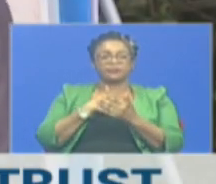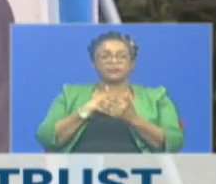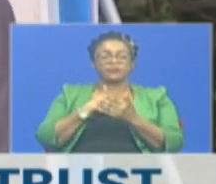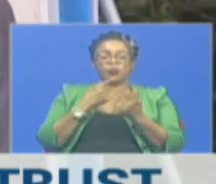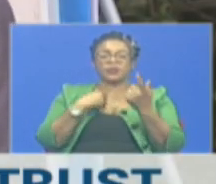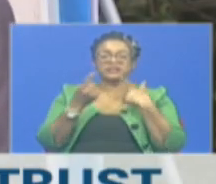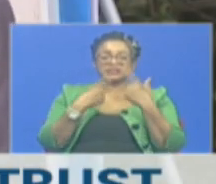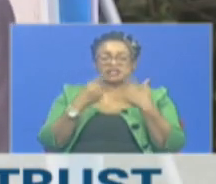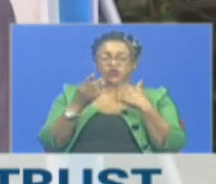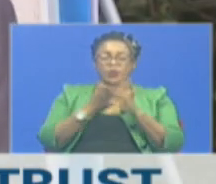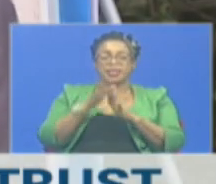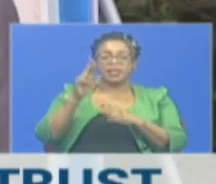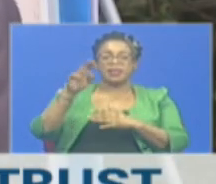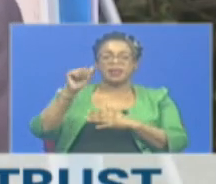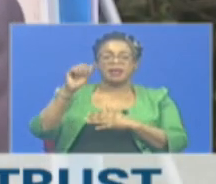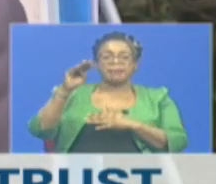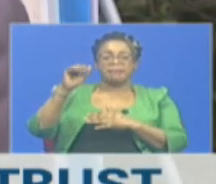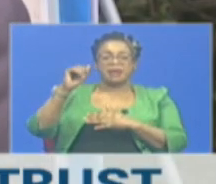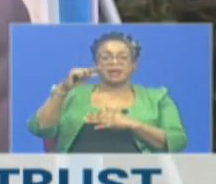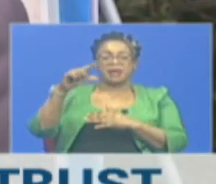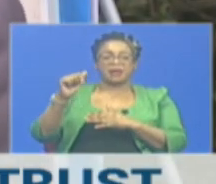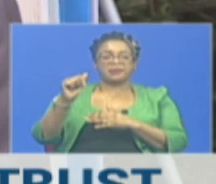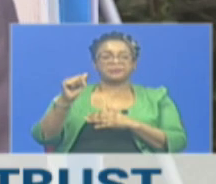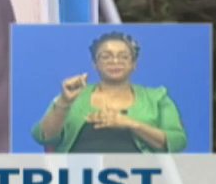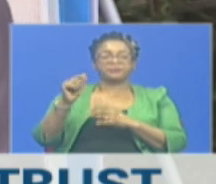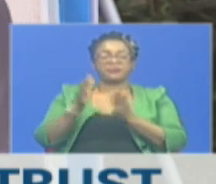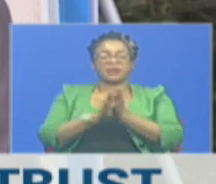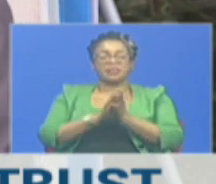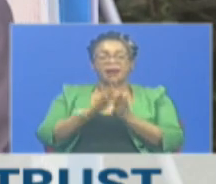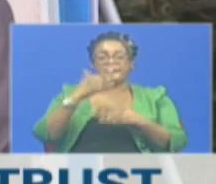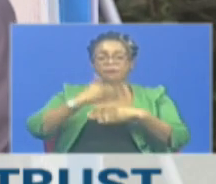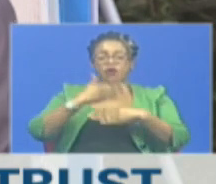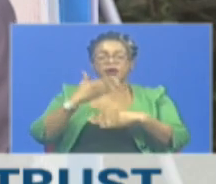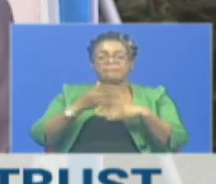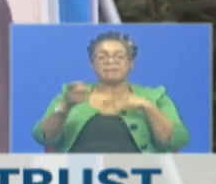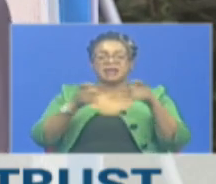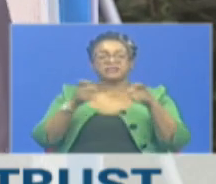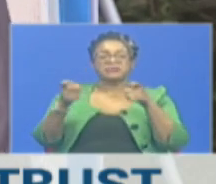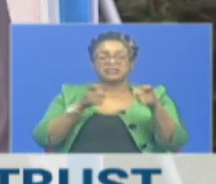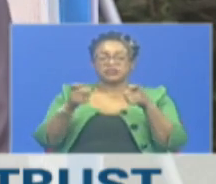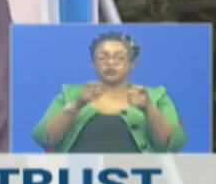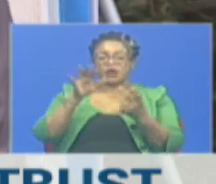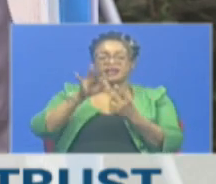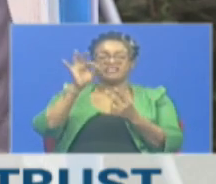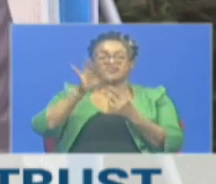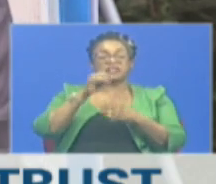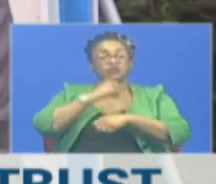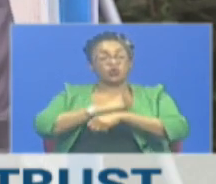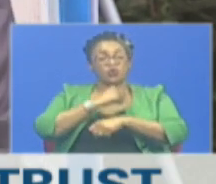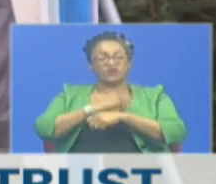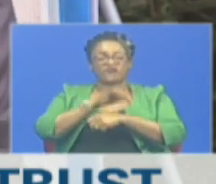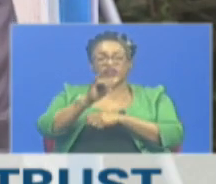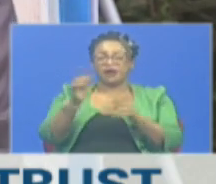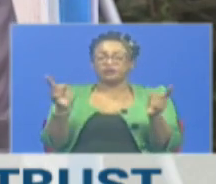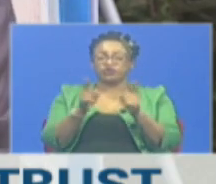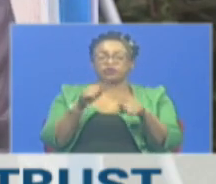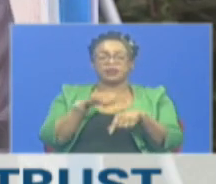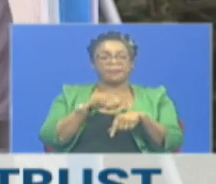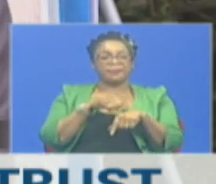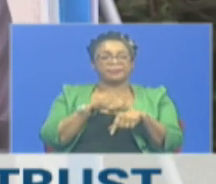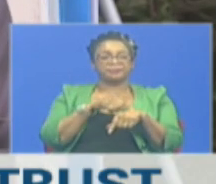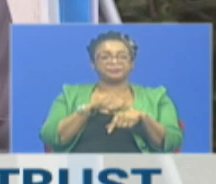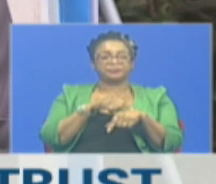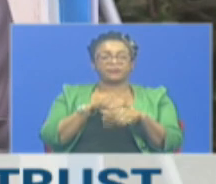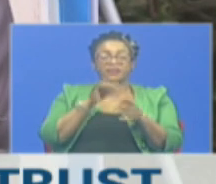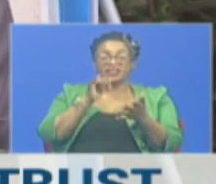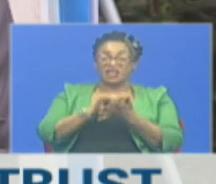with the Namanga and the border point management to be able to identify a school for that short time that those